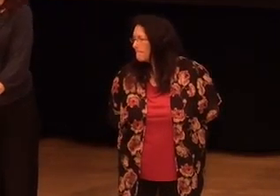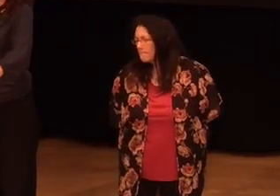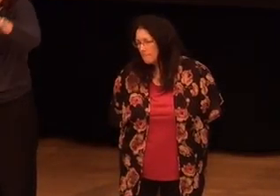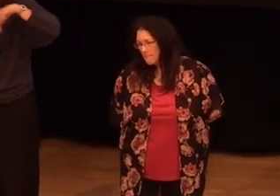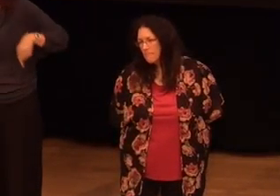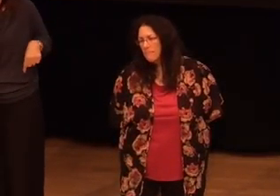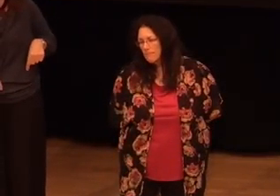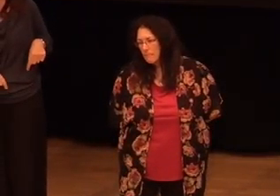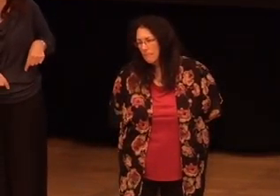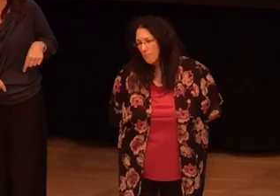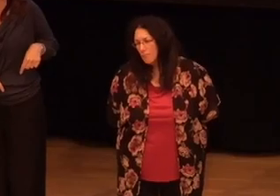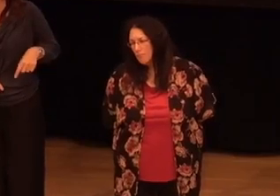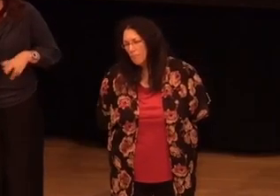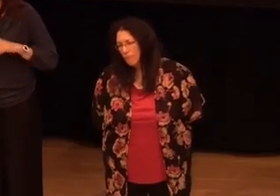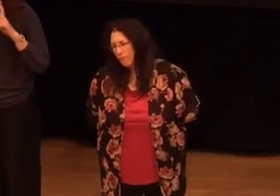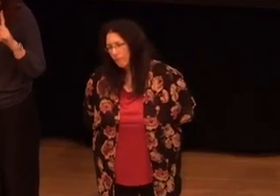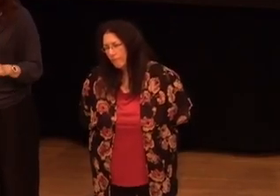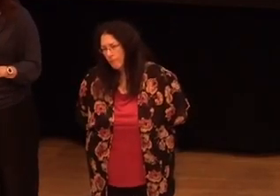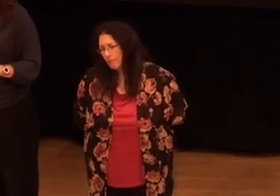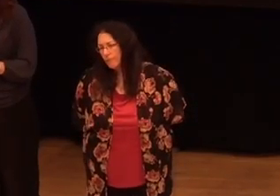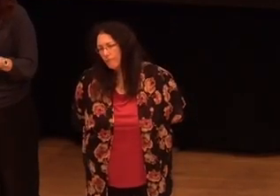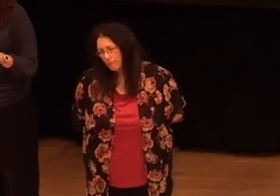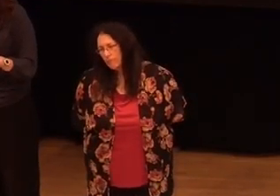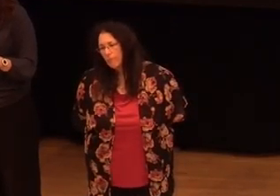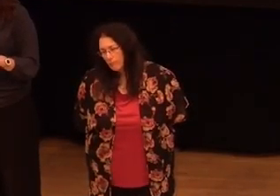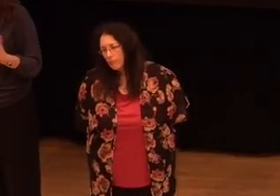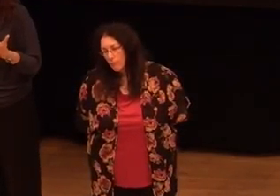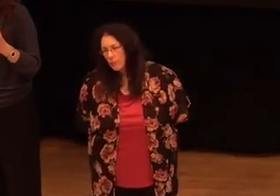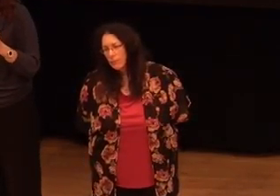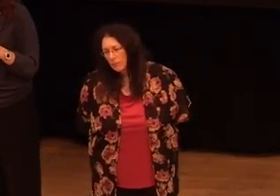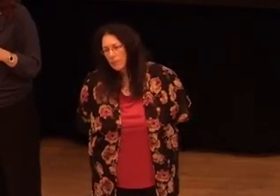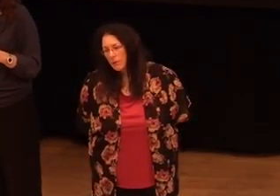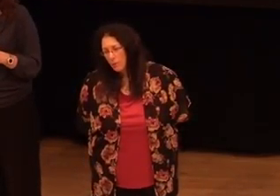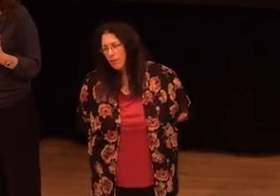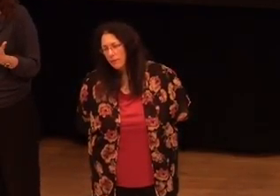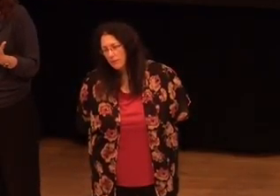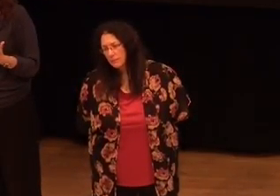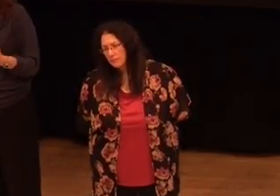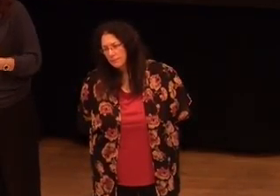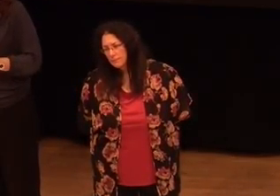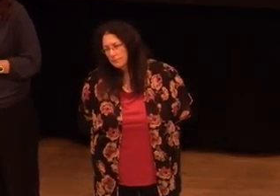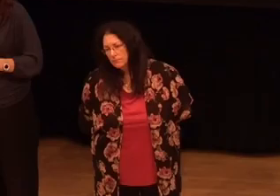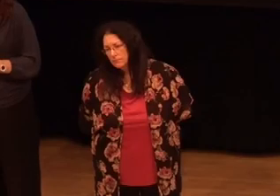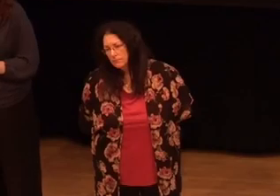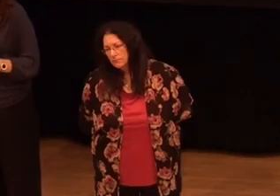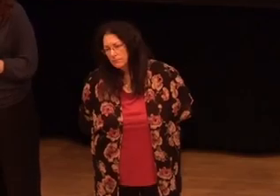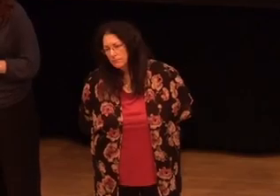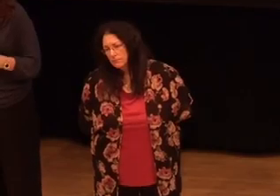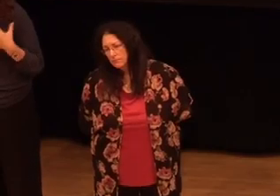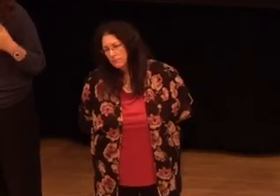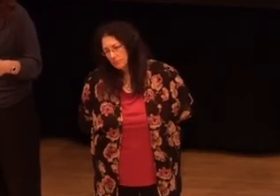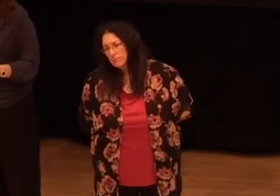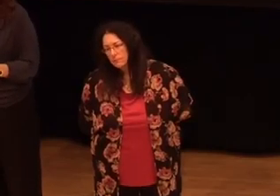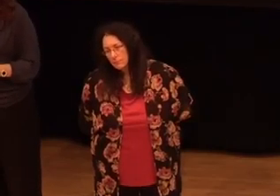People in the community will get their own care. And